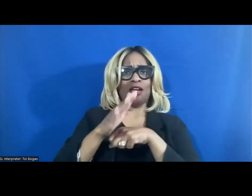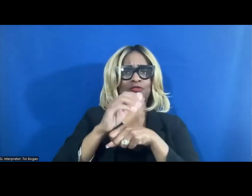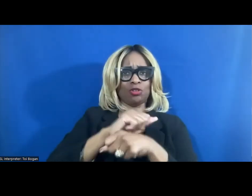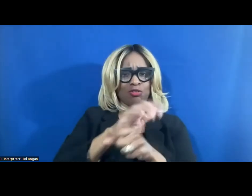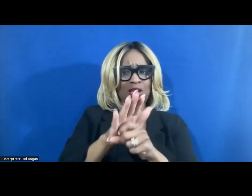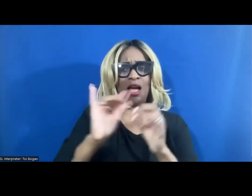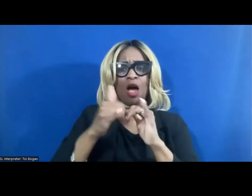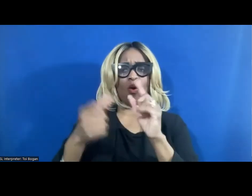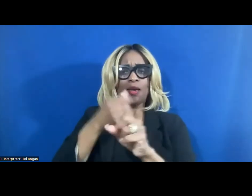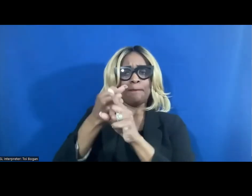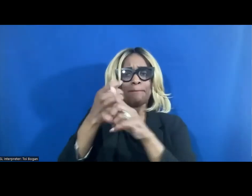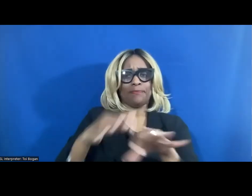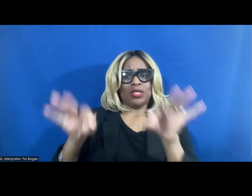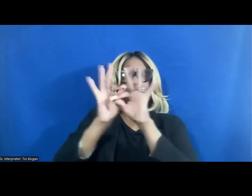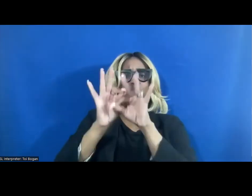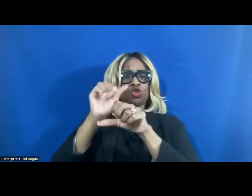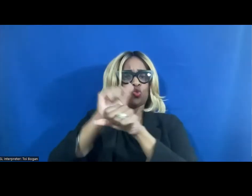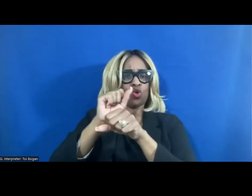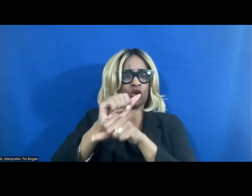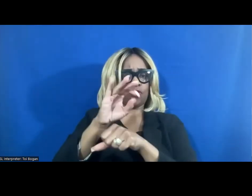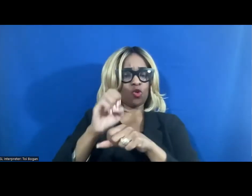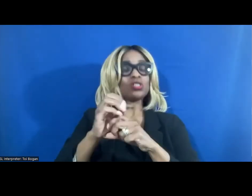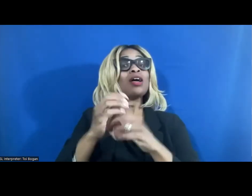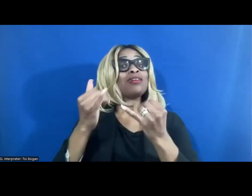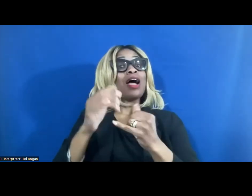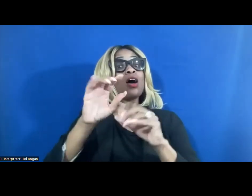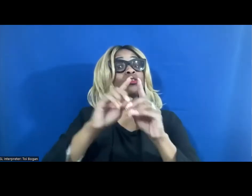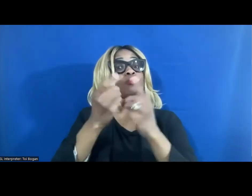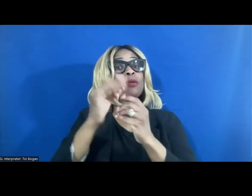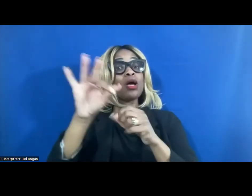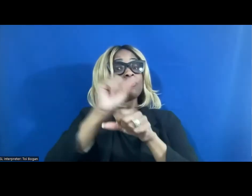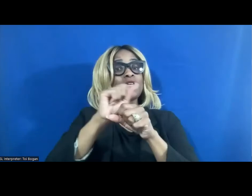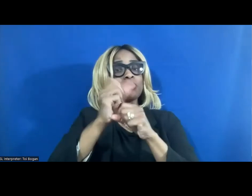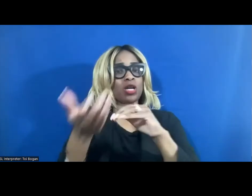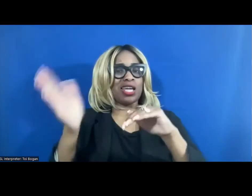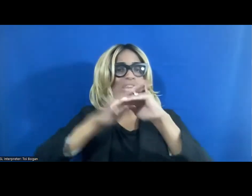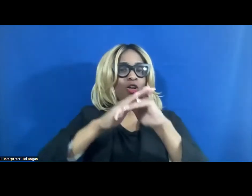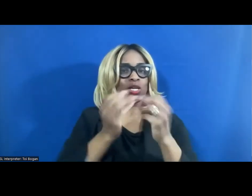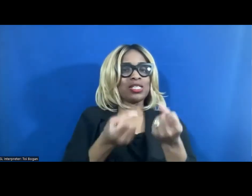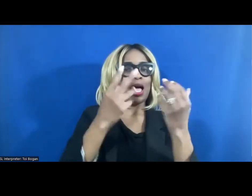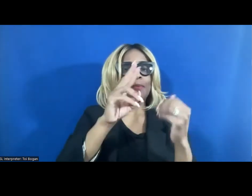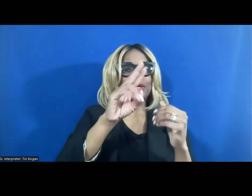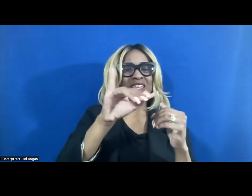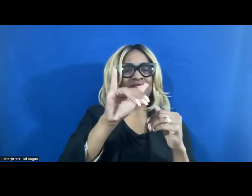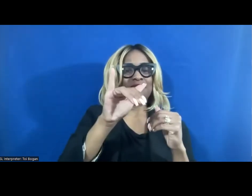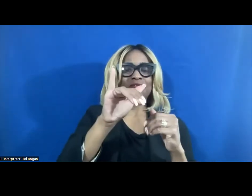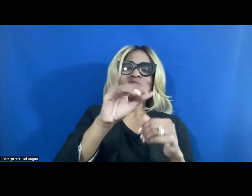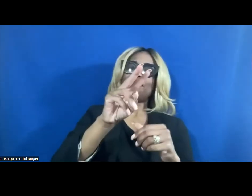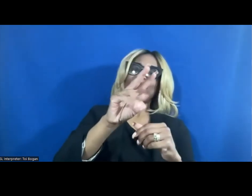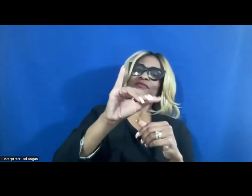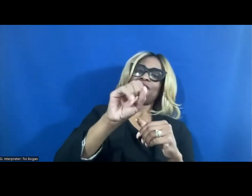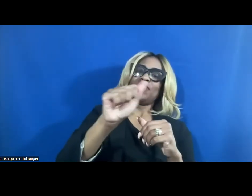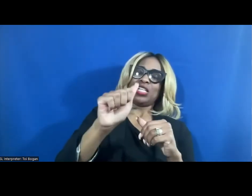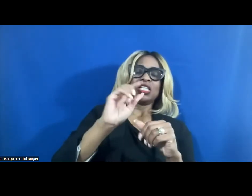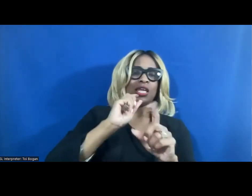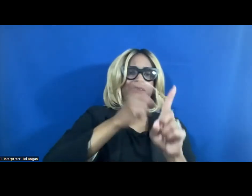essential workforce, Department of Labor increased the amount of guest worker visas that they grant. And again,